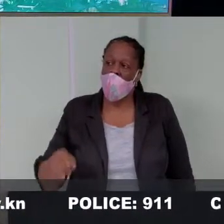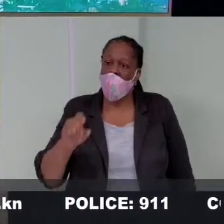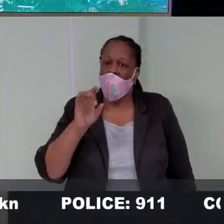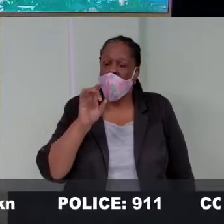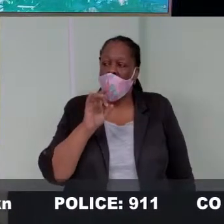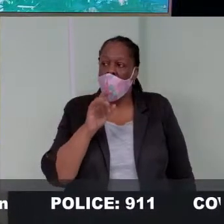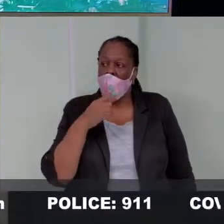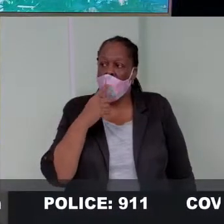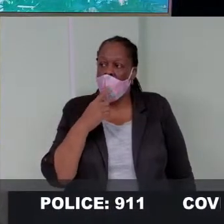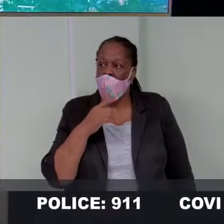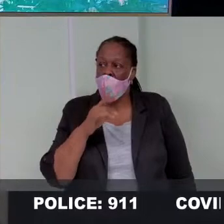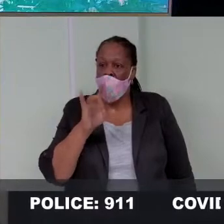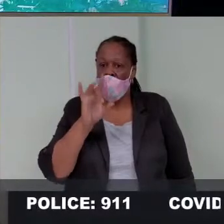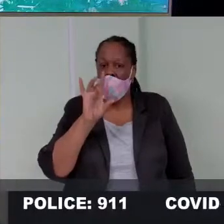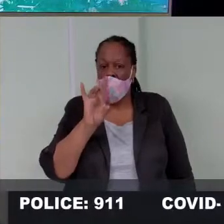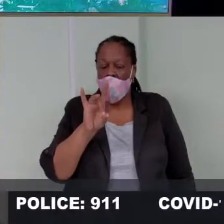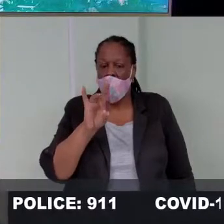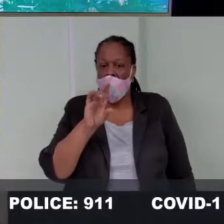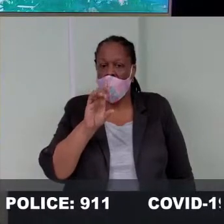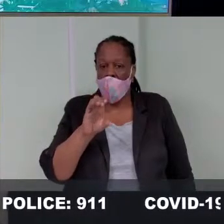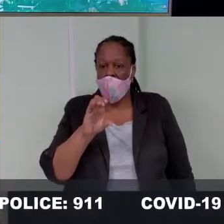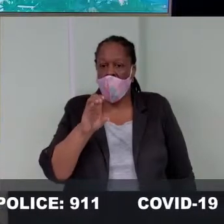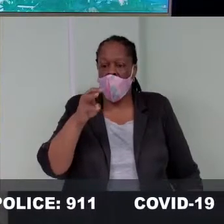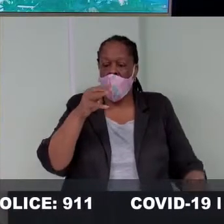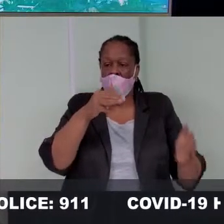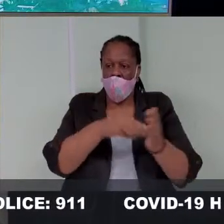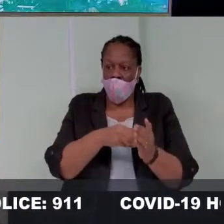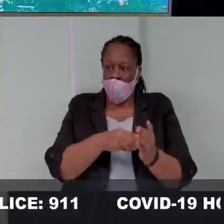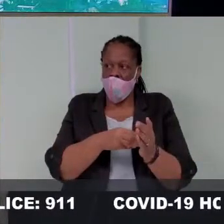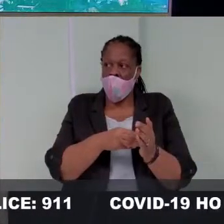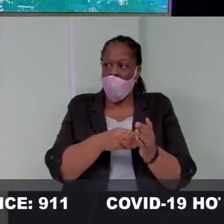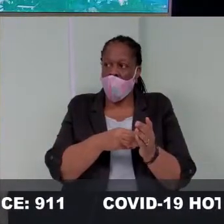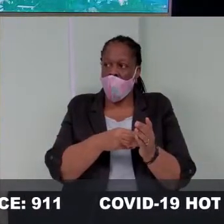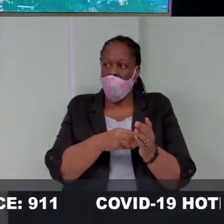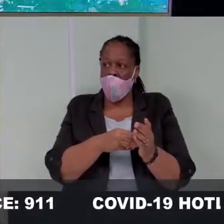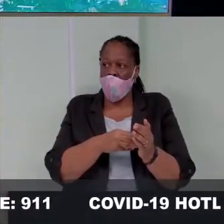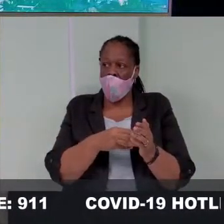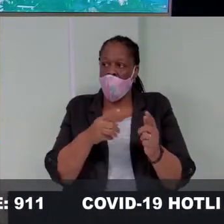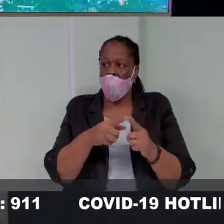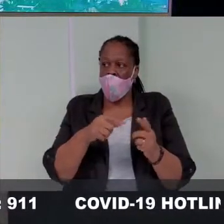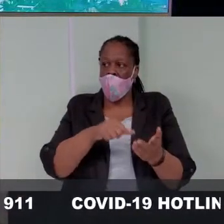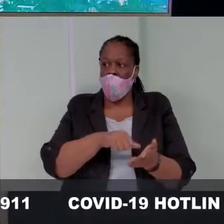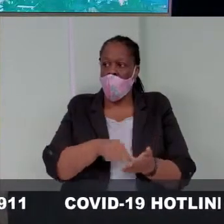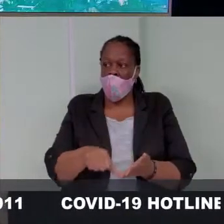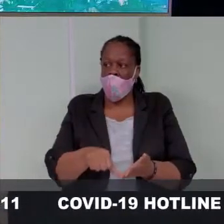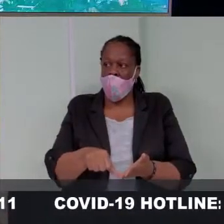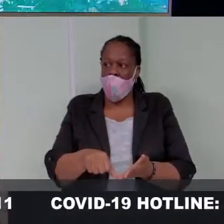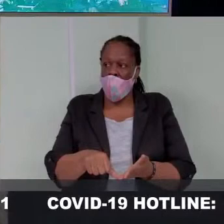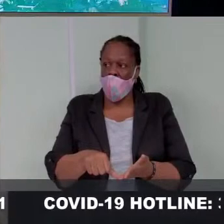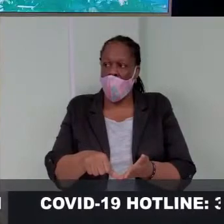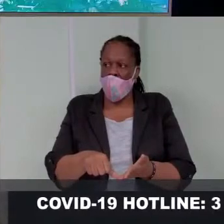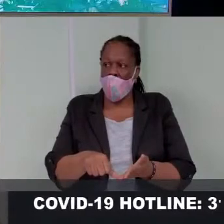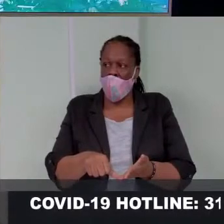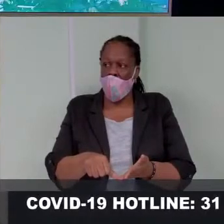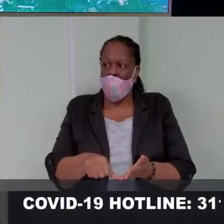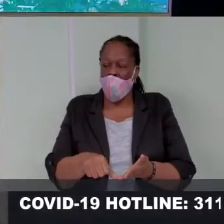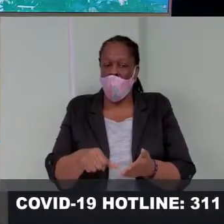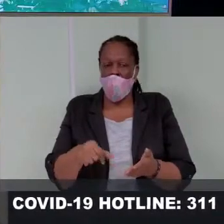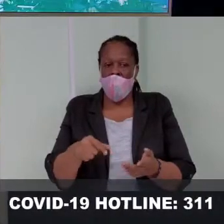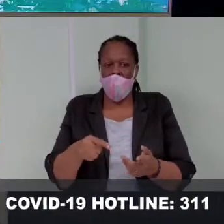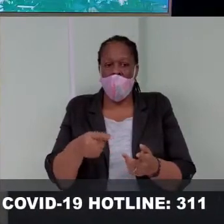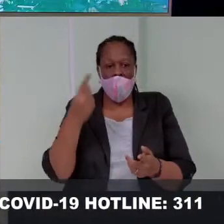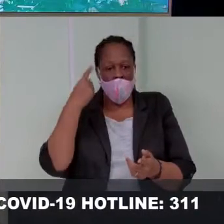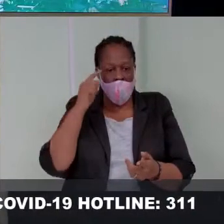800,000 EC dollars was paid down to buy